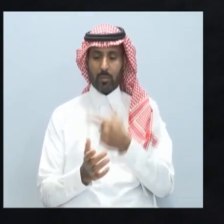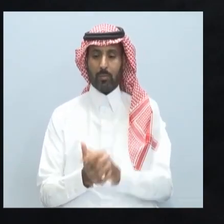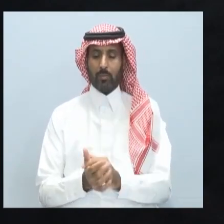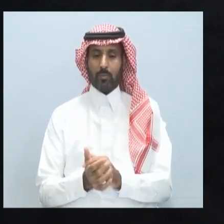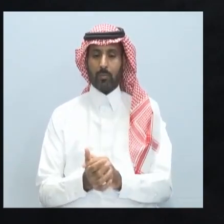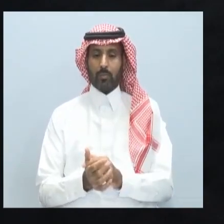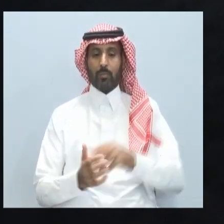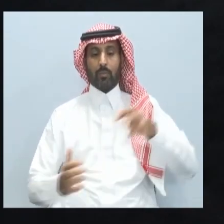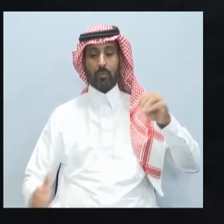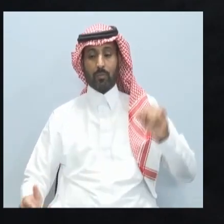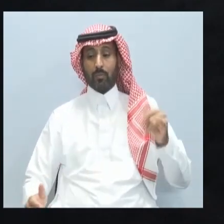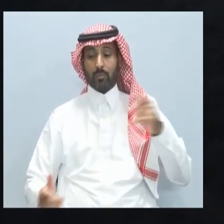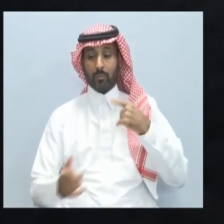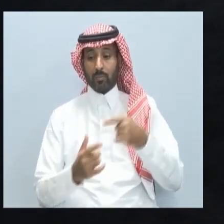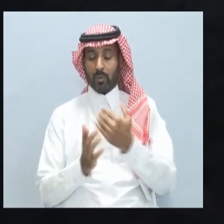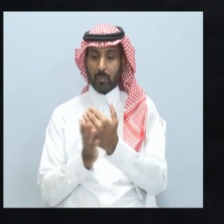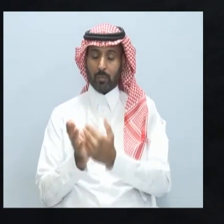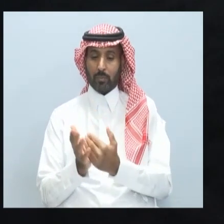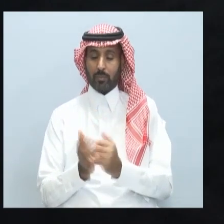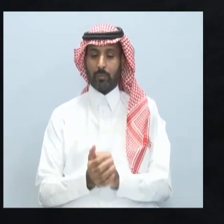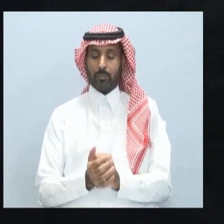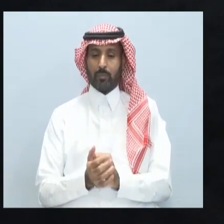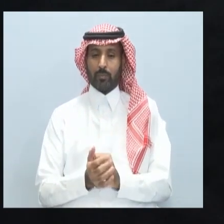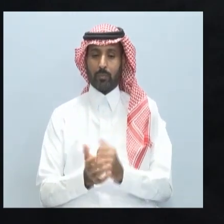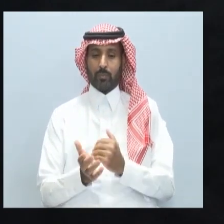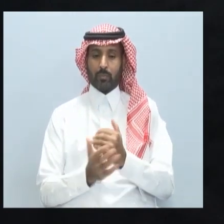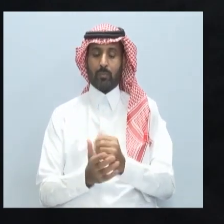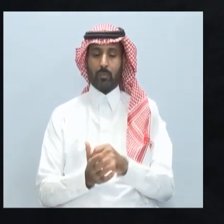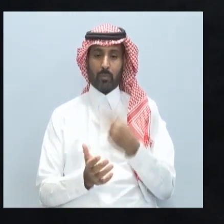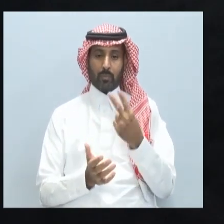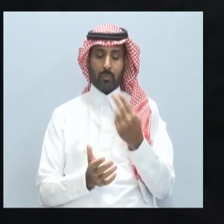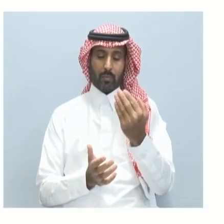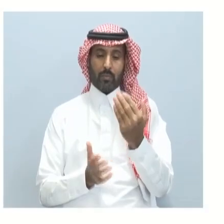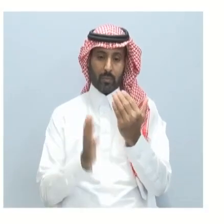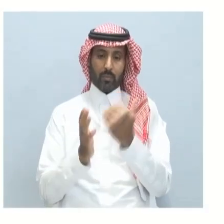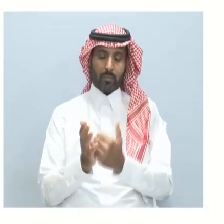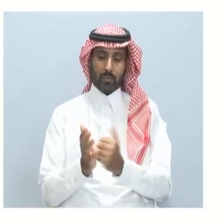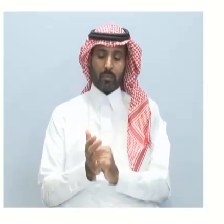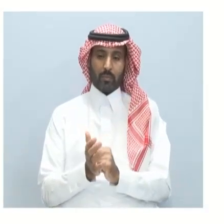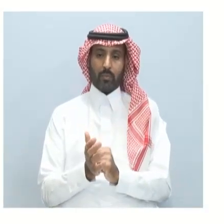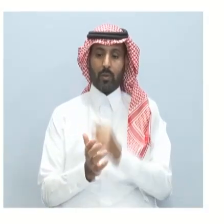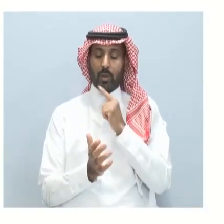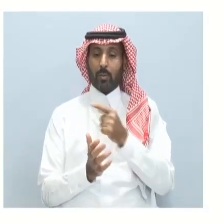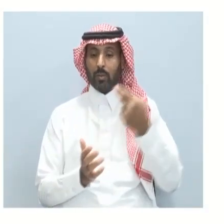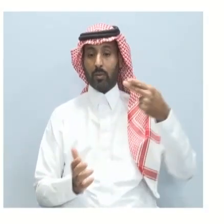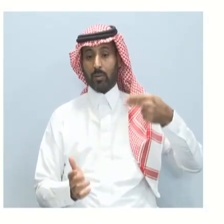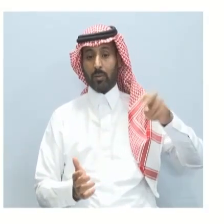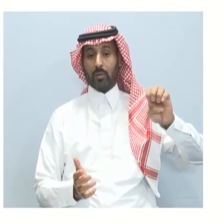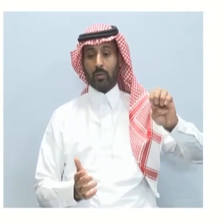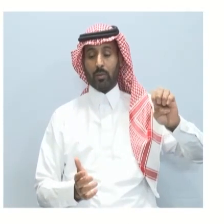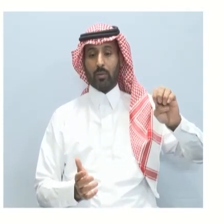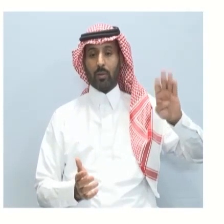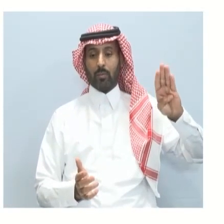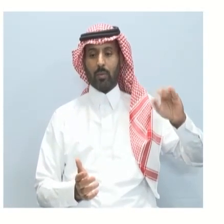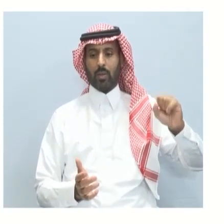May. This paragraph is about me. We have the third paragraph, which was about Hiba. And you can see that